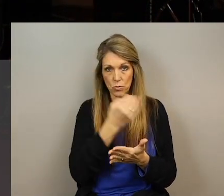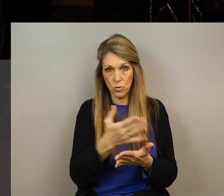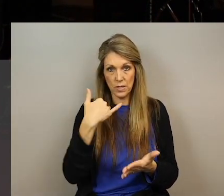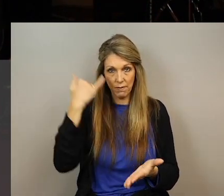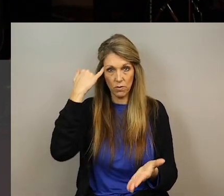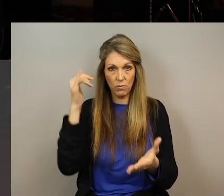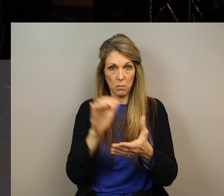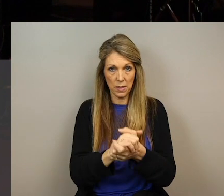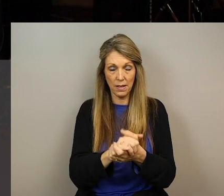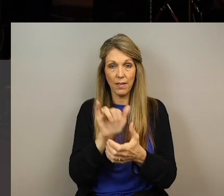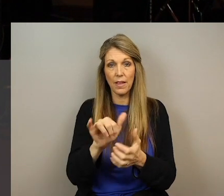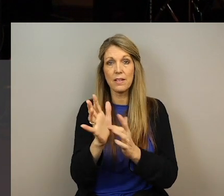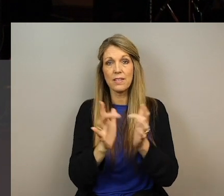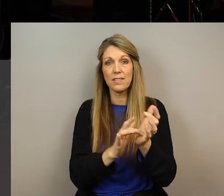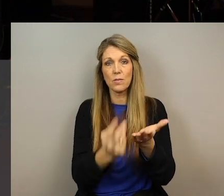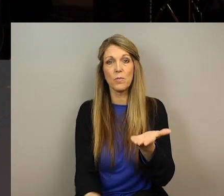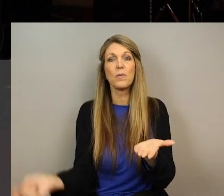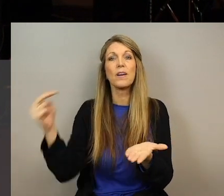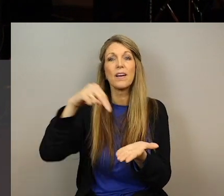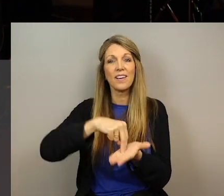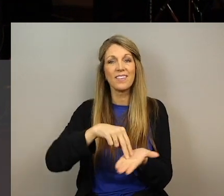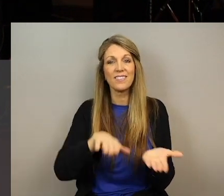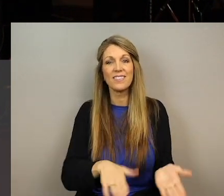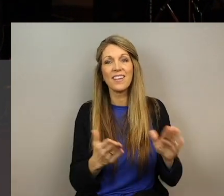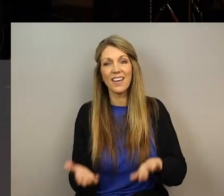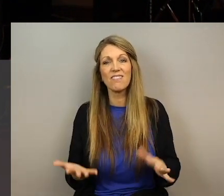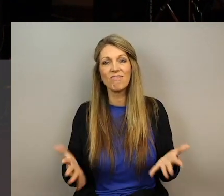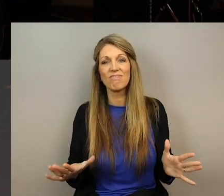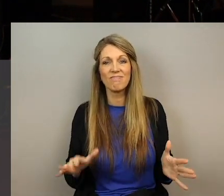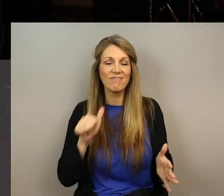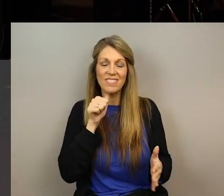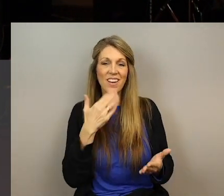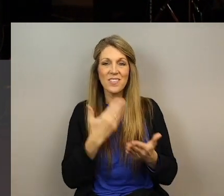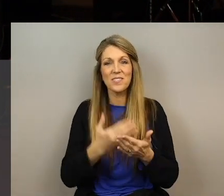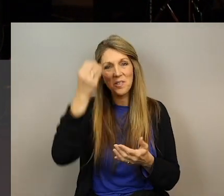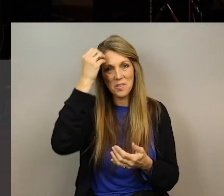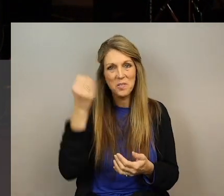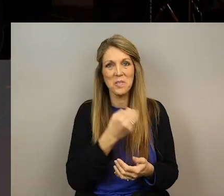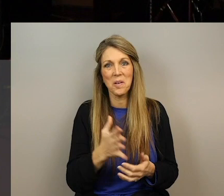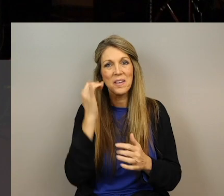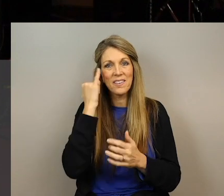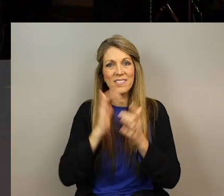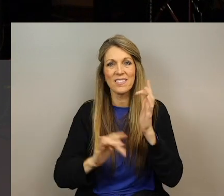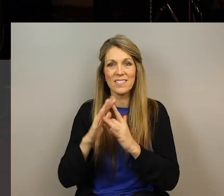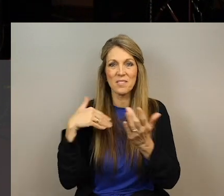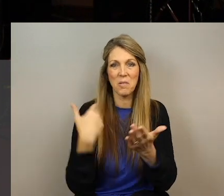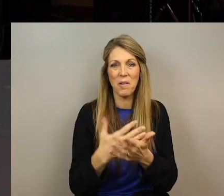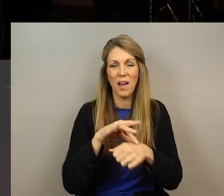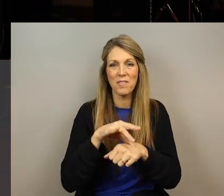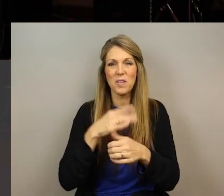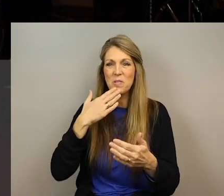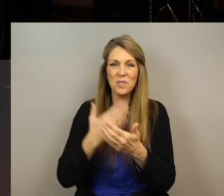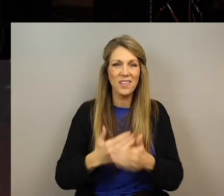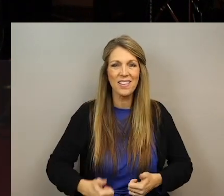Jesus was raised from the dead. You see, it's not good news if Jesus came to this earth and lived a